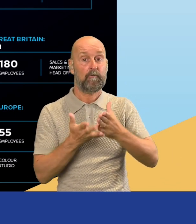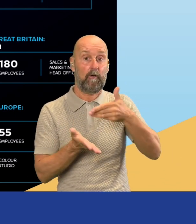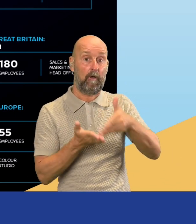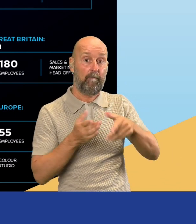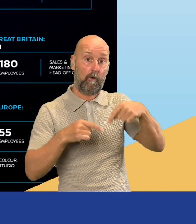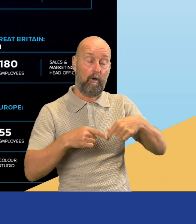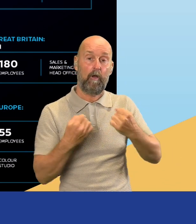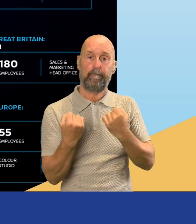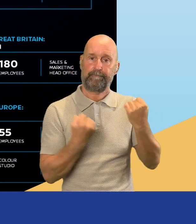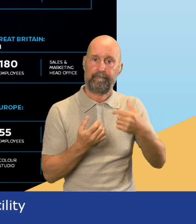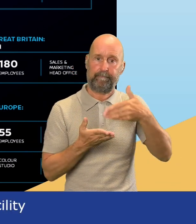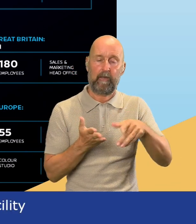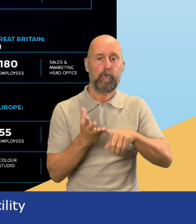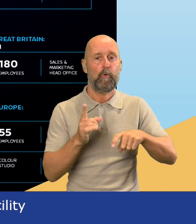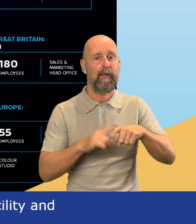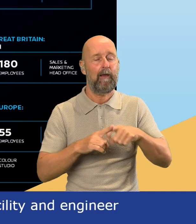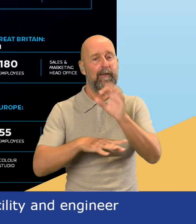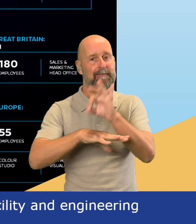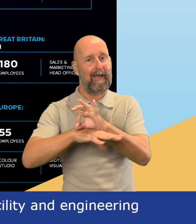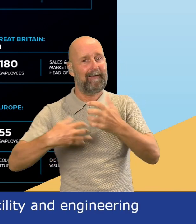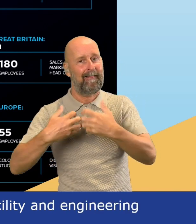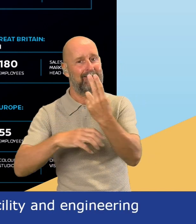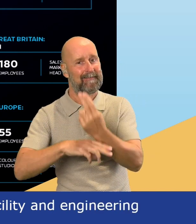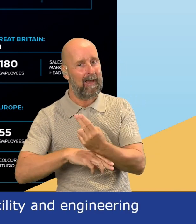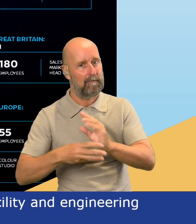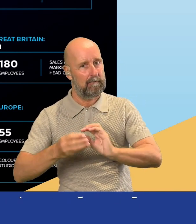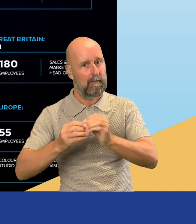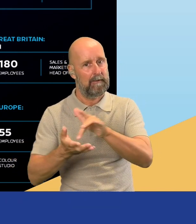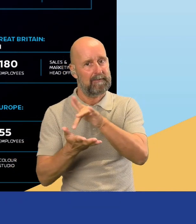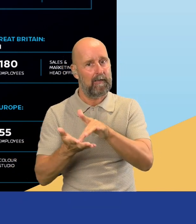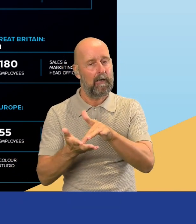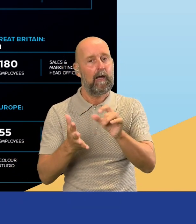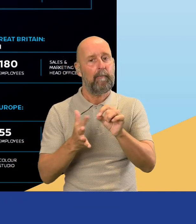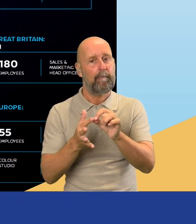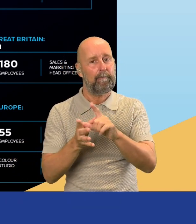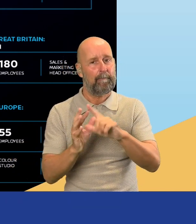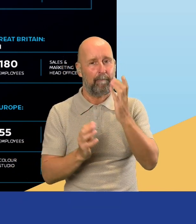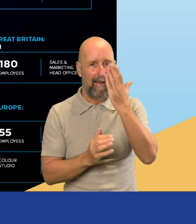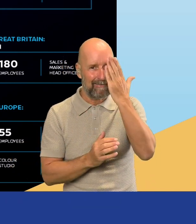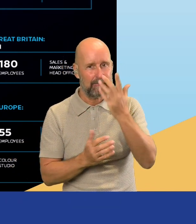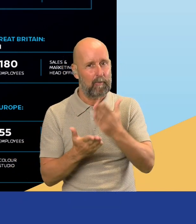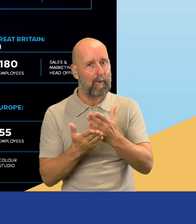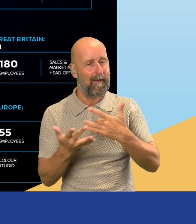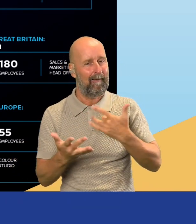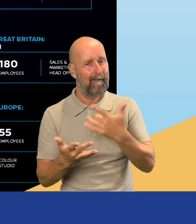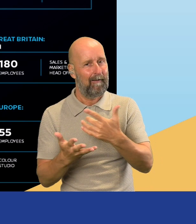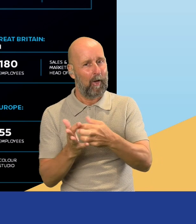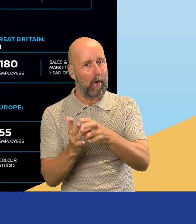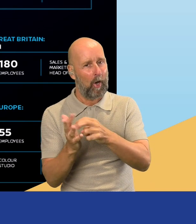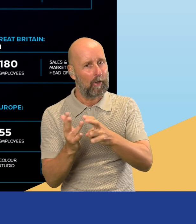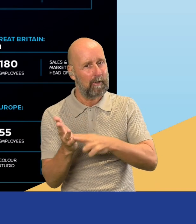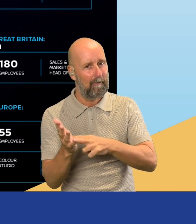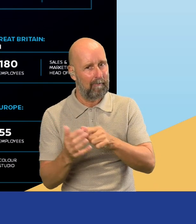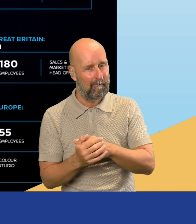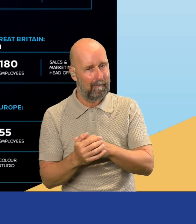roads. And we also have a technical design centre and design centre in Paddington, London. And that means that we design our cars for our market as well. So